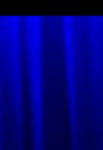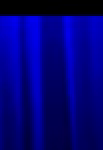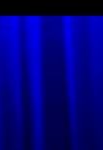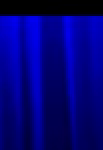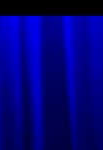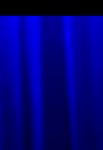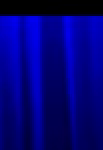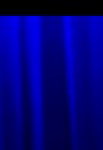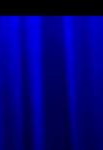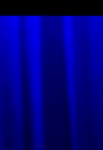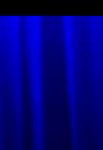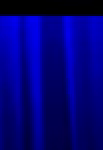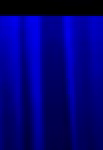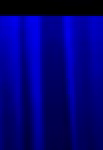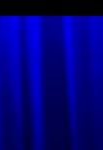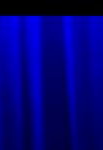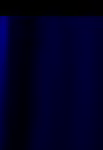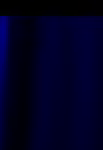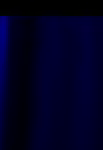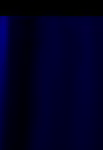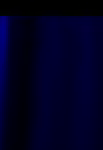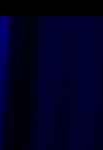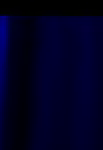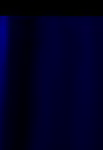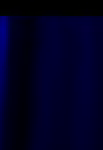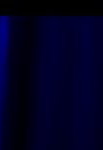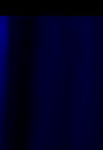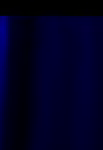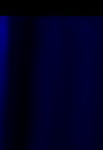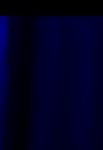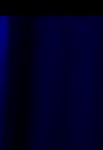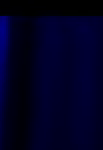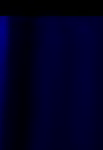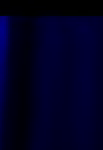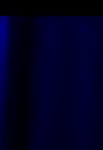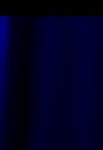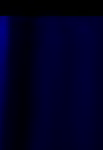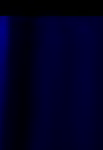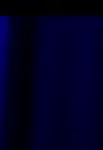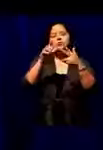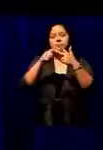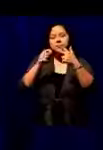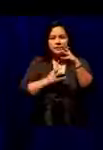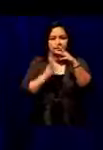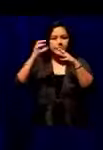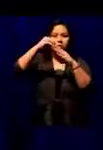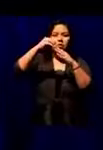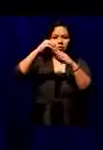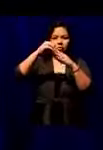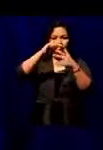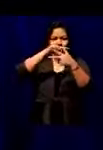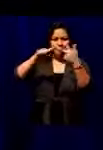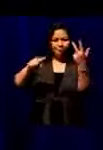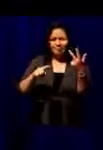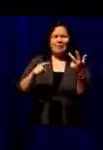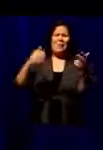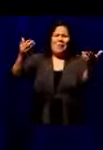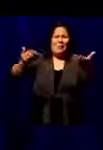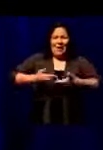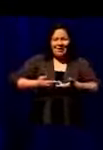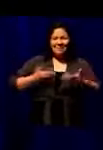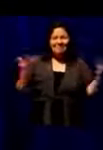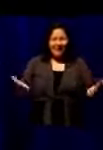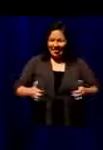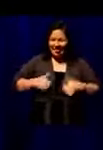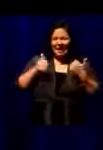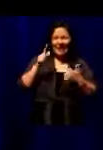the territories of the Musqueam, Squamish, and Tsleil-Waututh nations. Welcome. We're live from